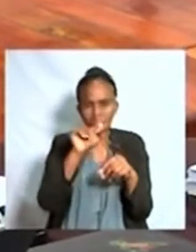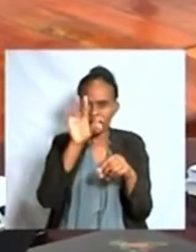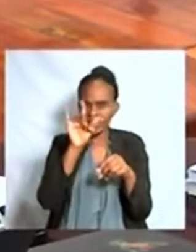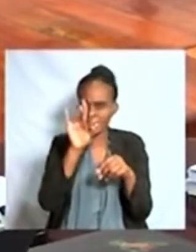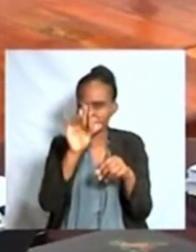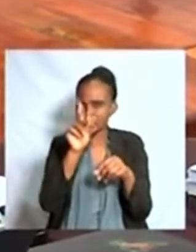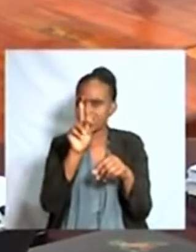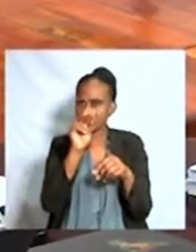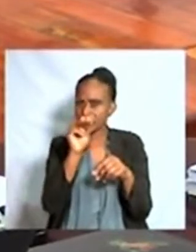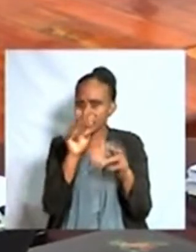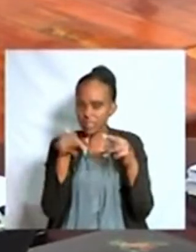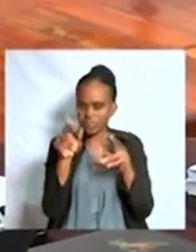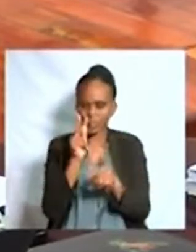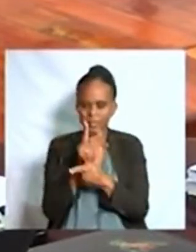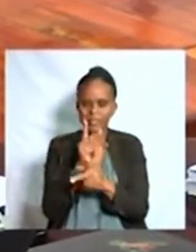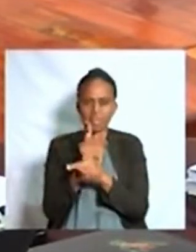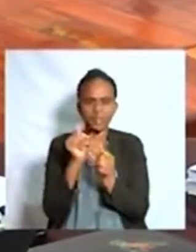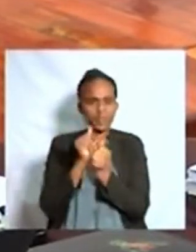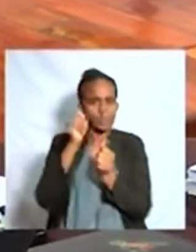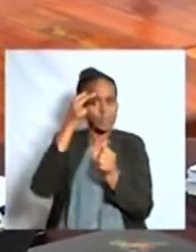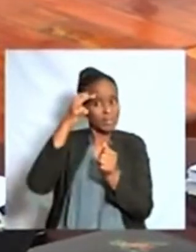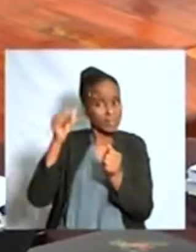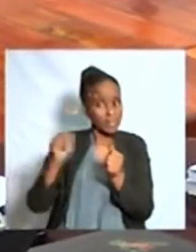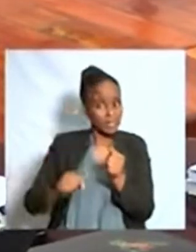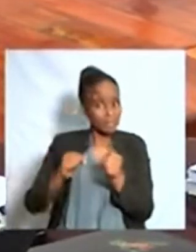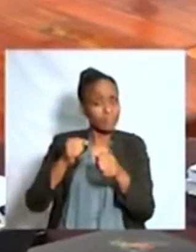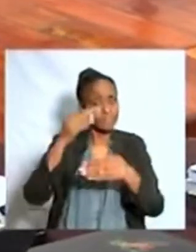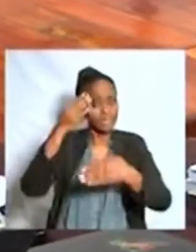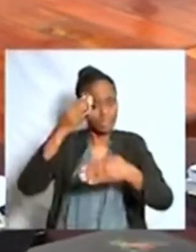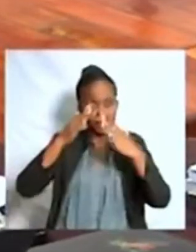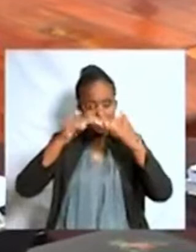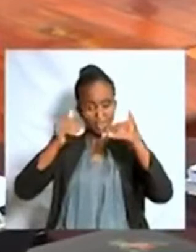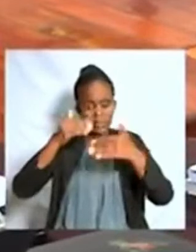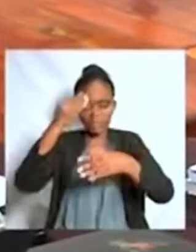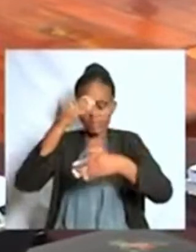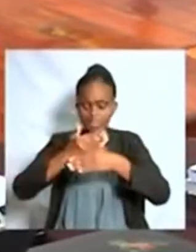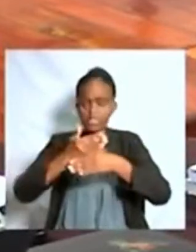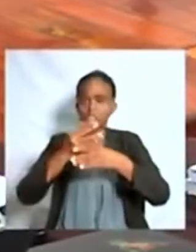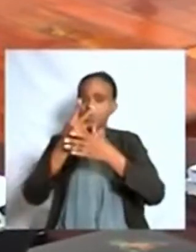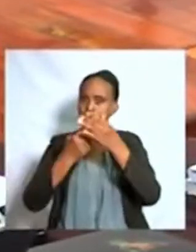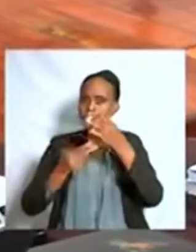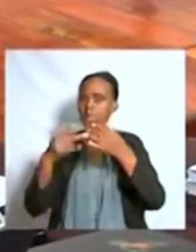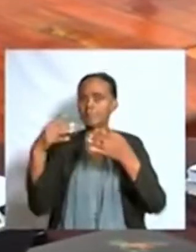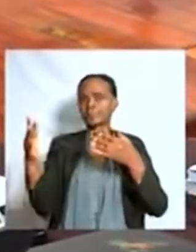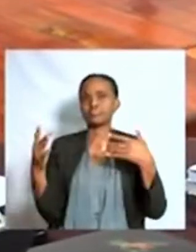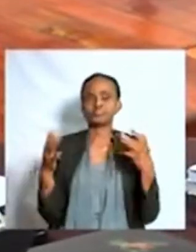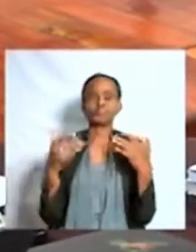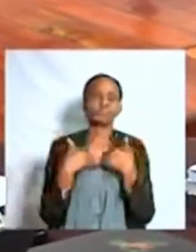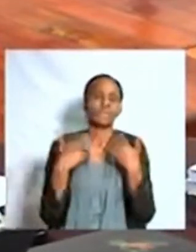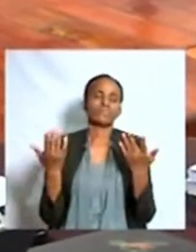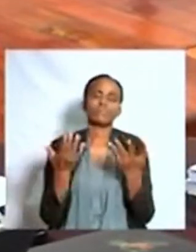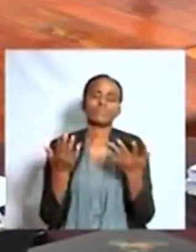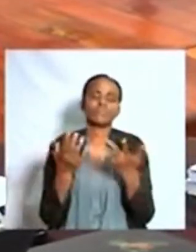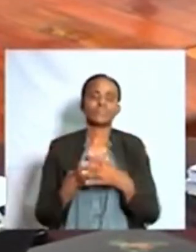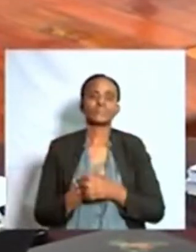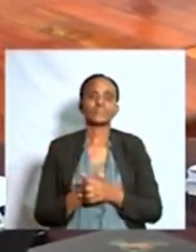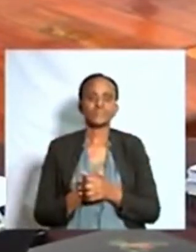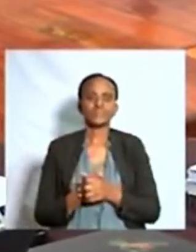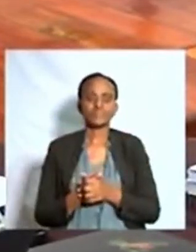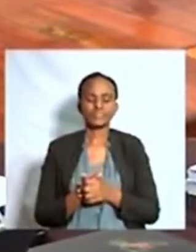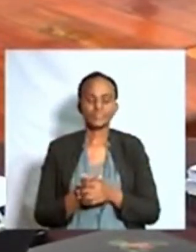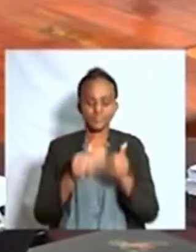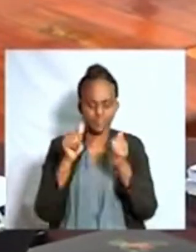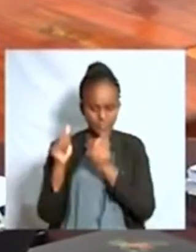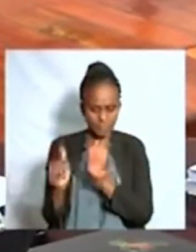reserve. And the guardhouse had no windows from both sides of the road's directions.